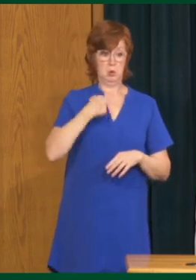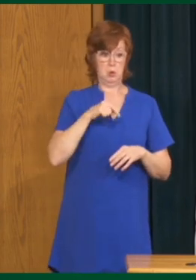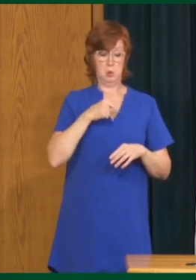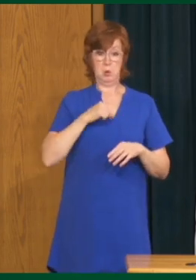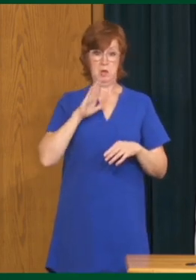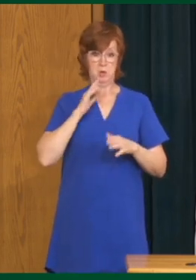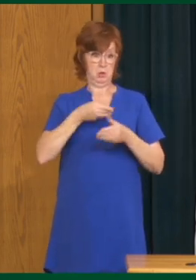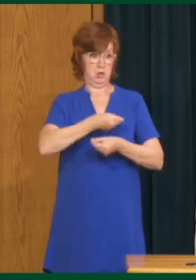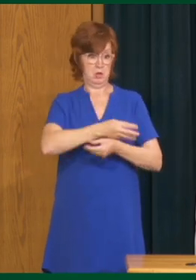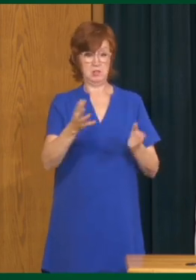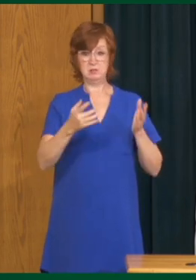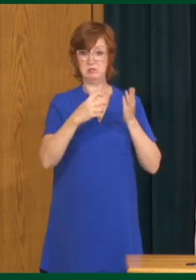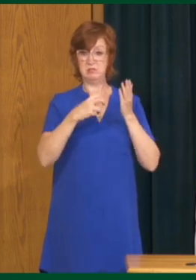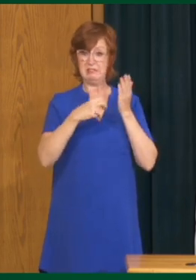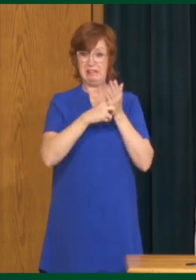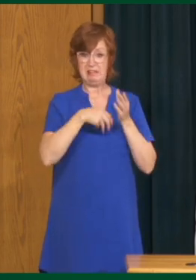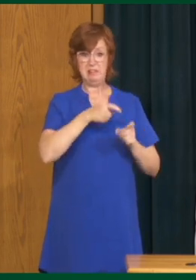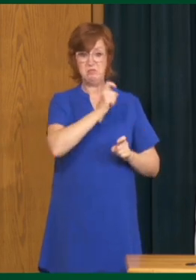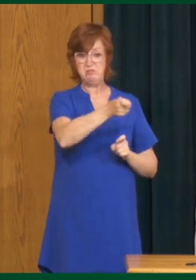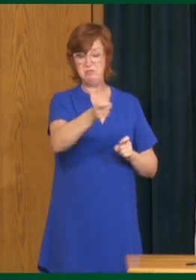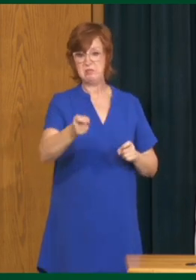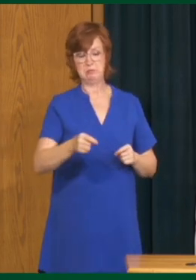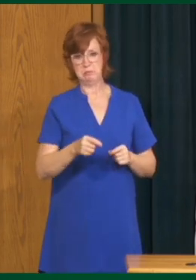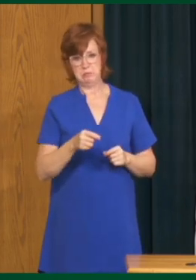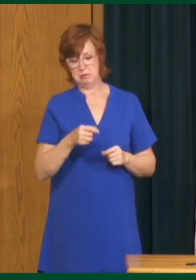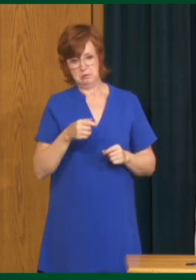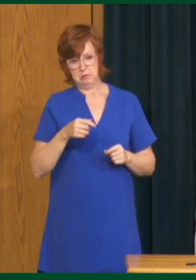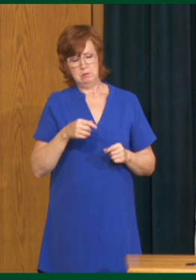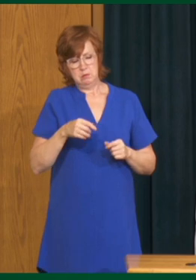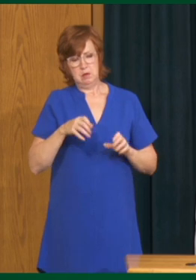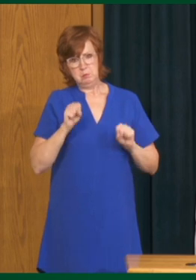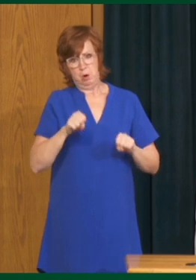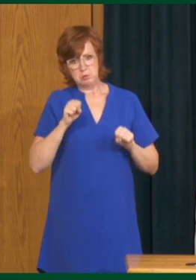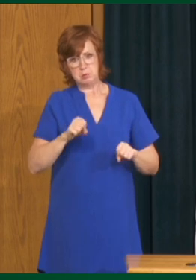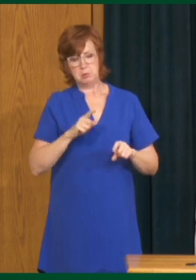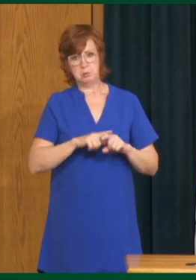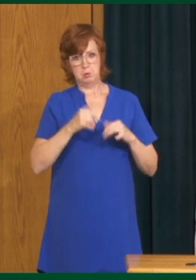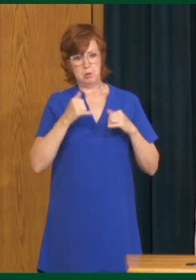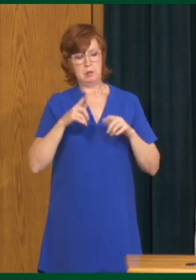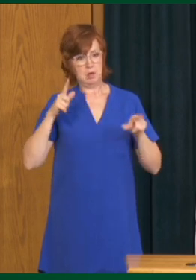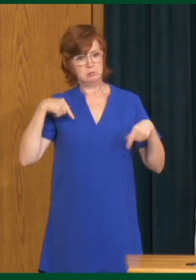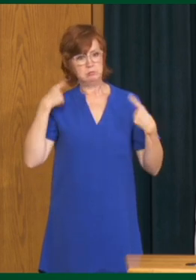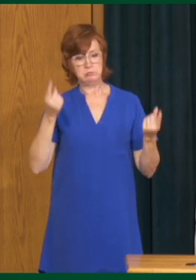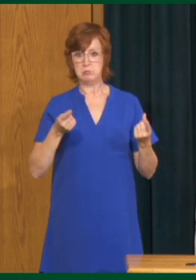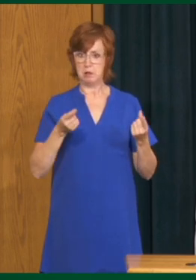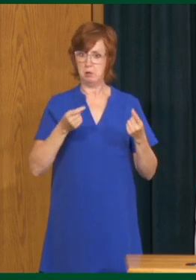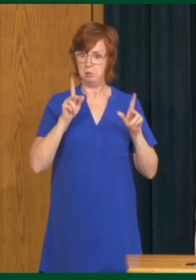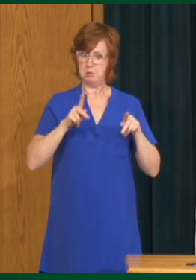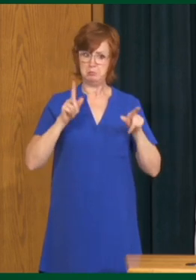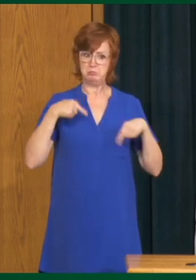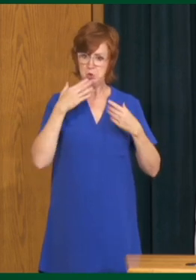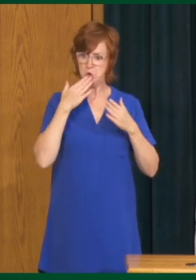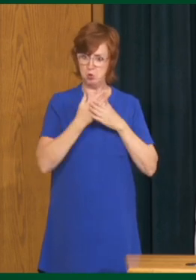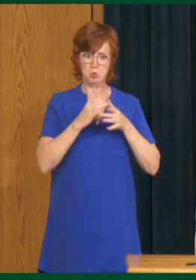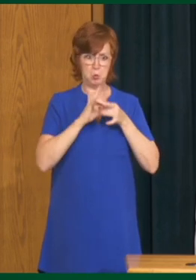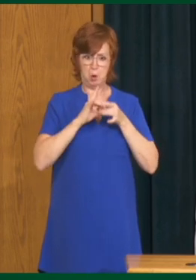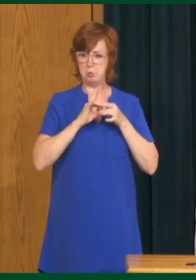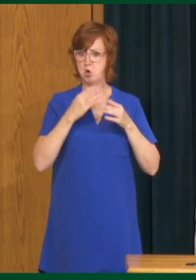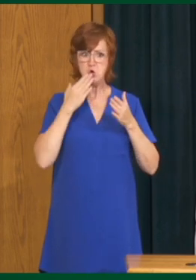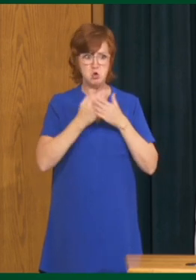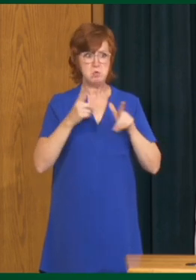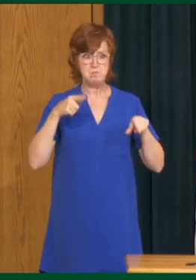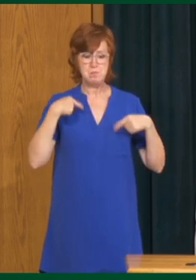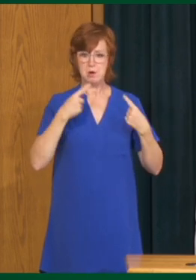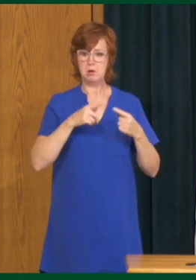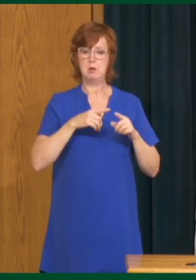been as successful as we have been in this province because of cooperation of people, so certainly we're going to appeal to people to continue to